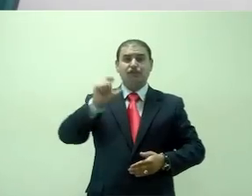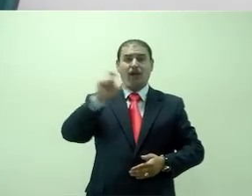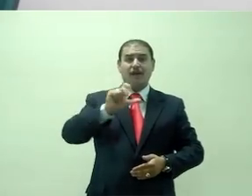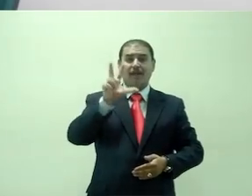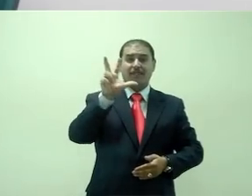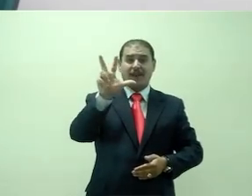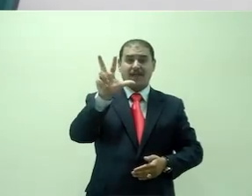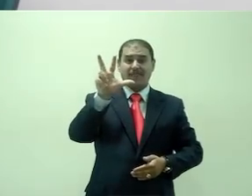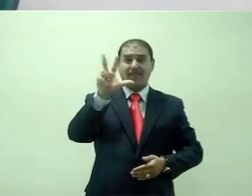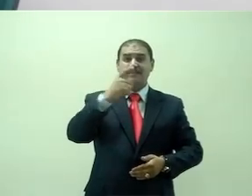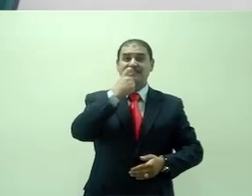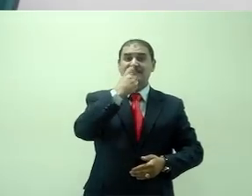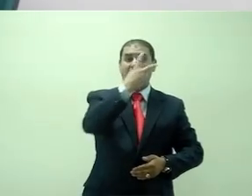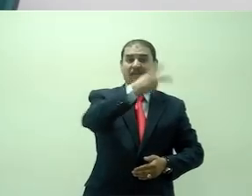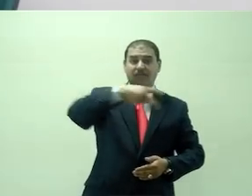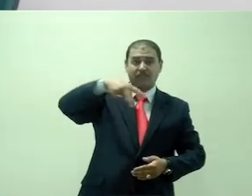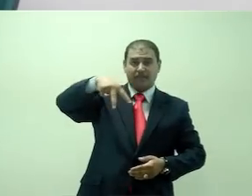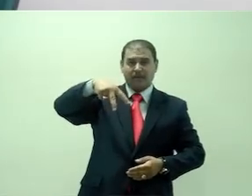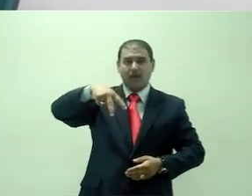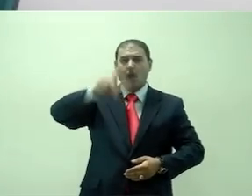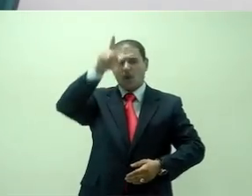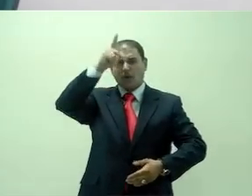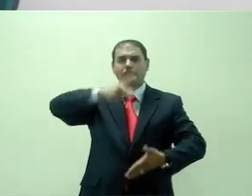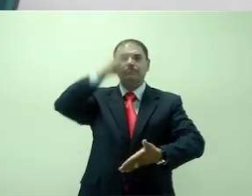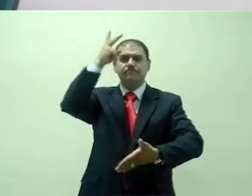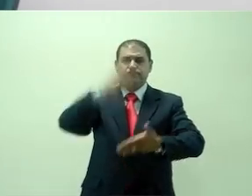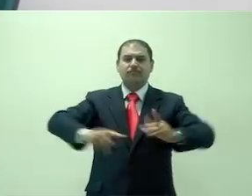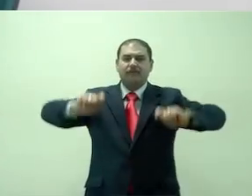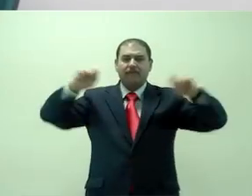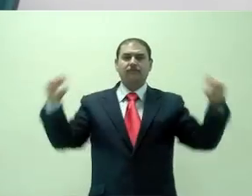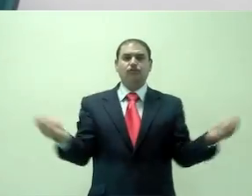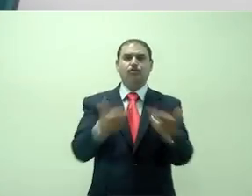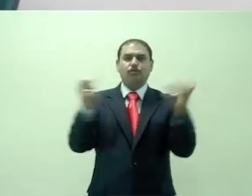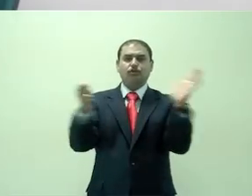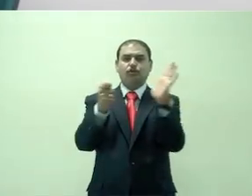It has set the stage for